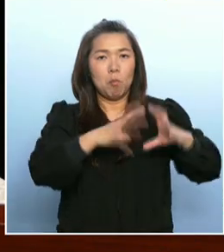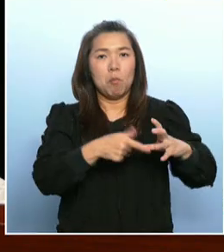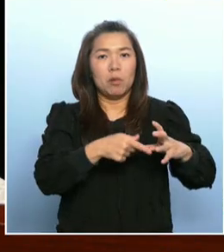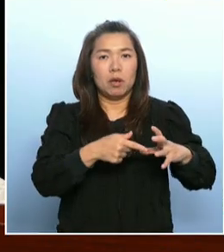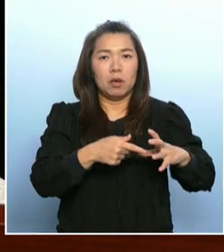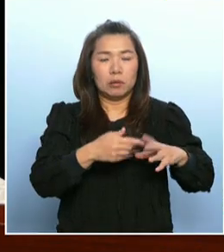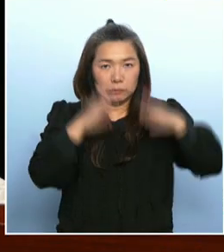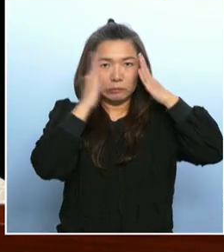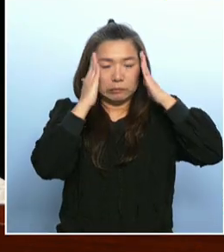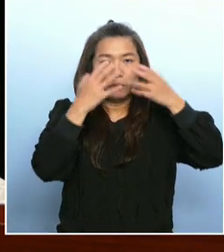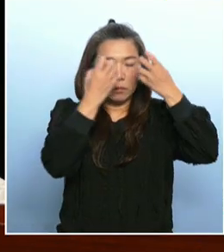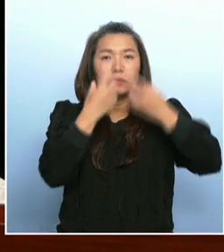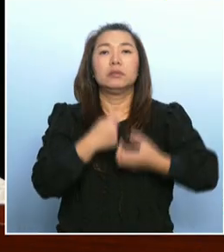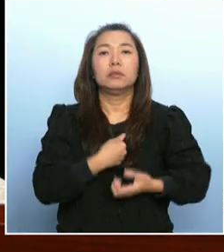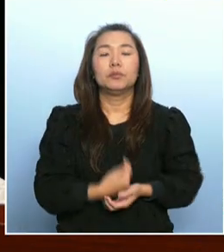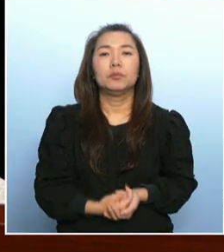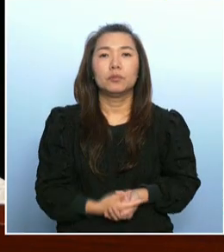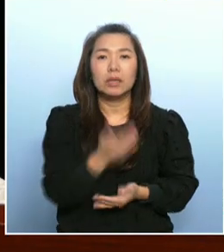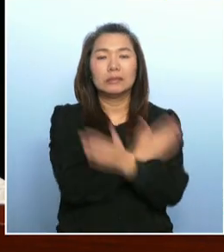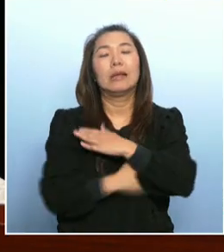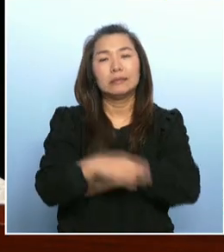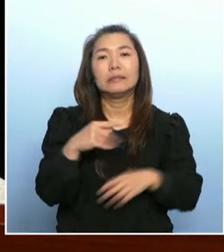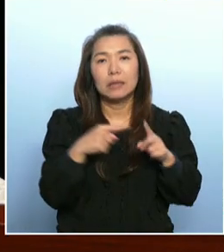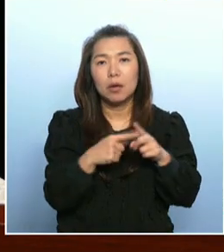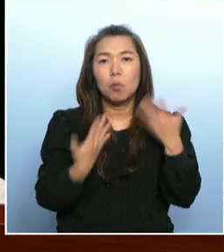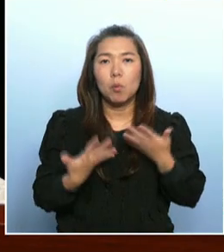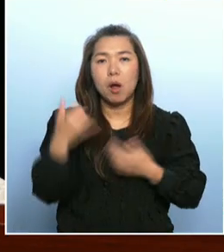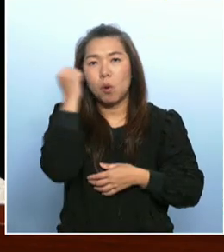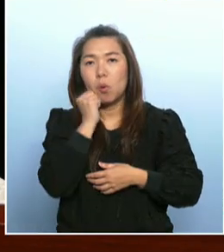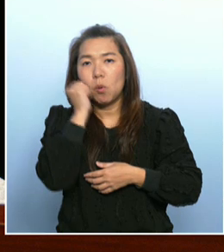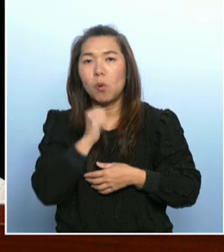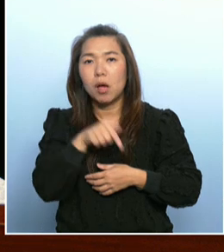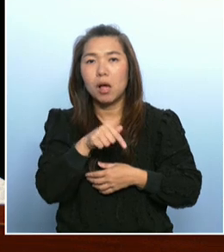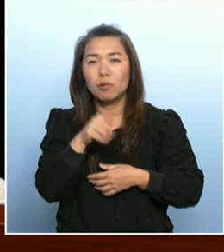So I think that we need to support this group of people.